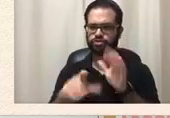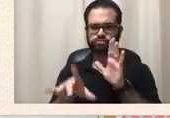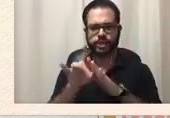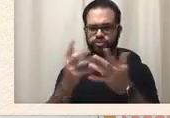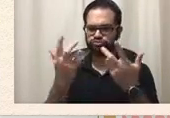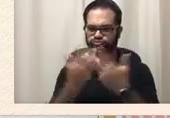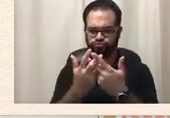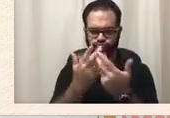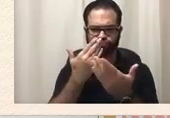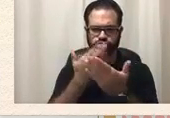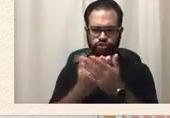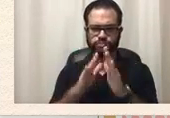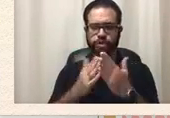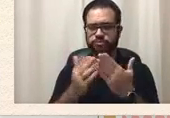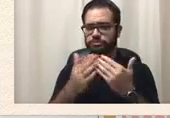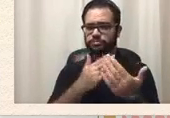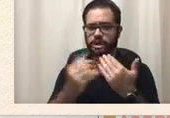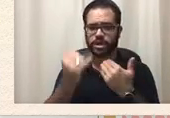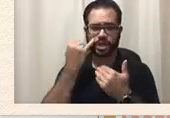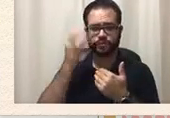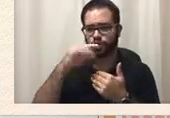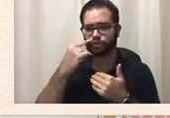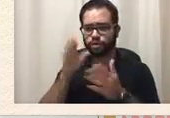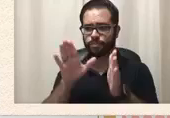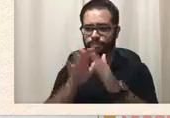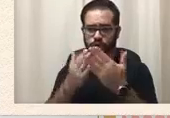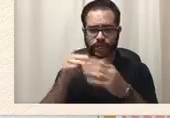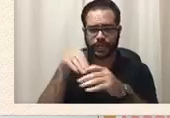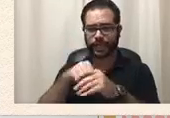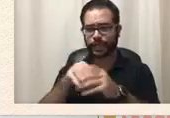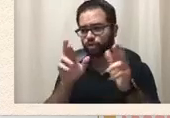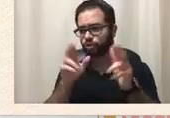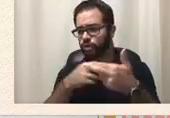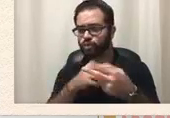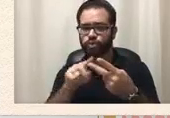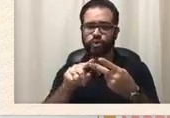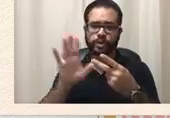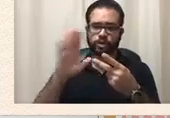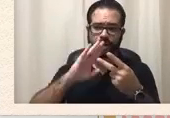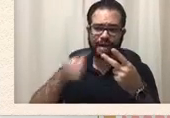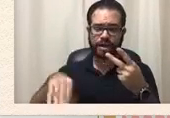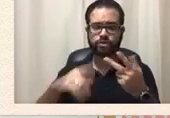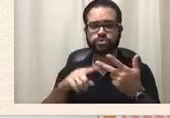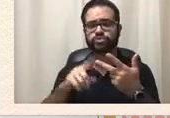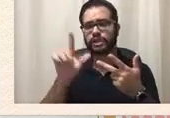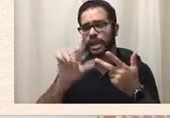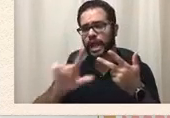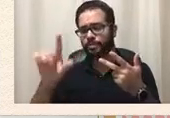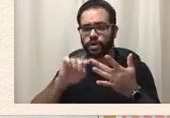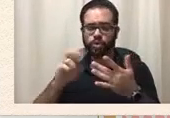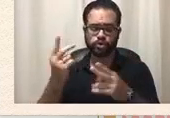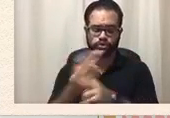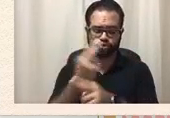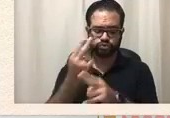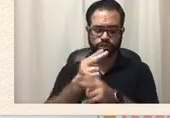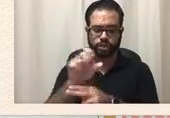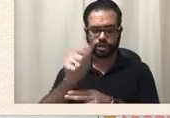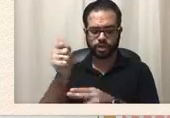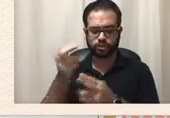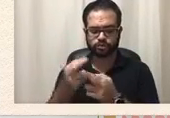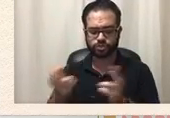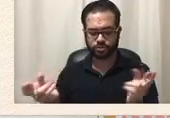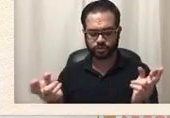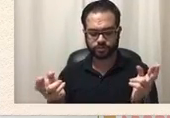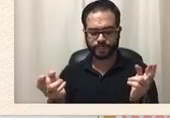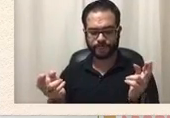in the classroom, in your house, at the library, or using virtual book resources such as capstone books or tumble